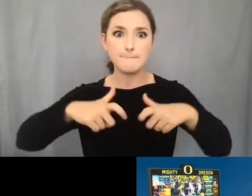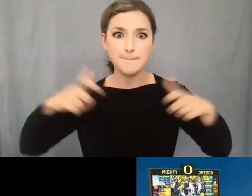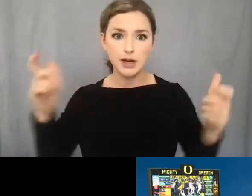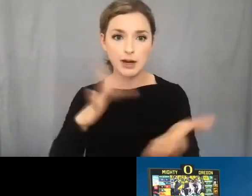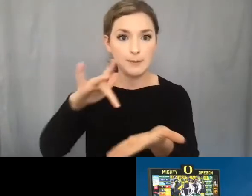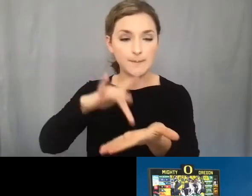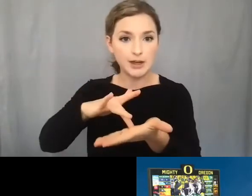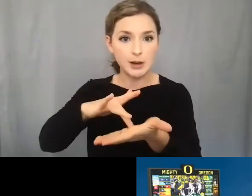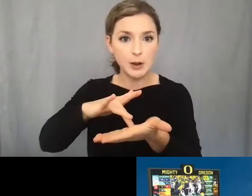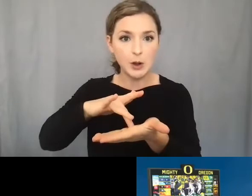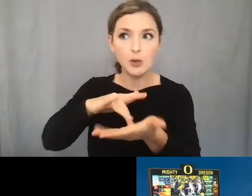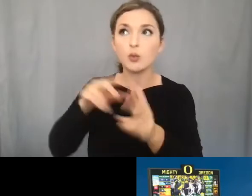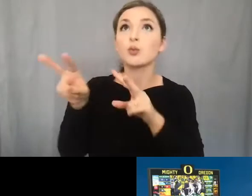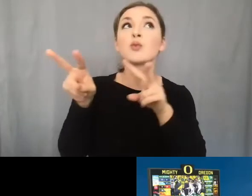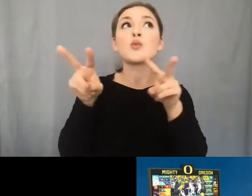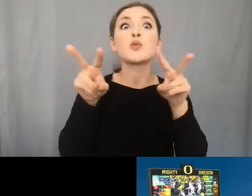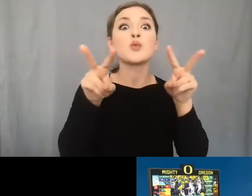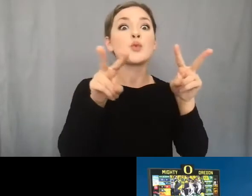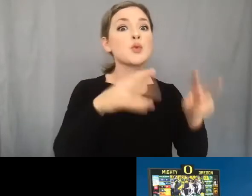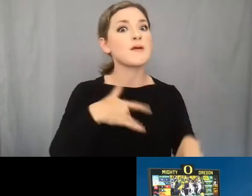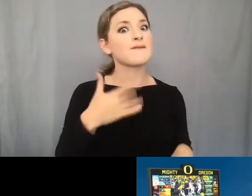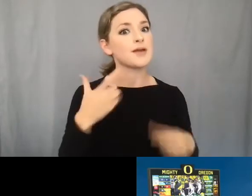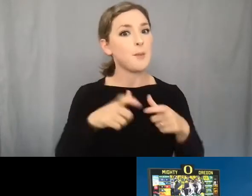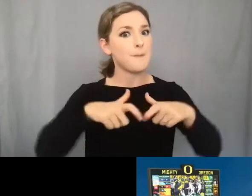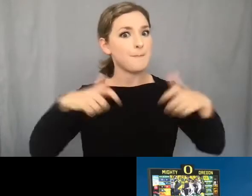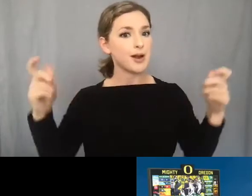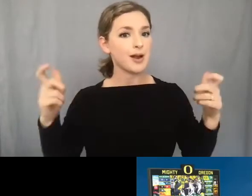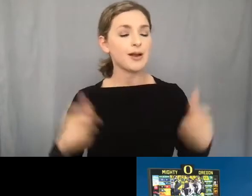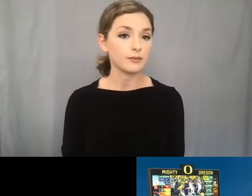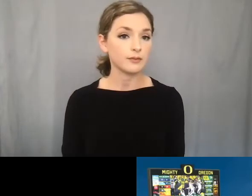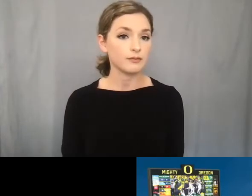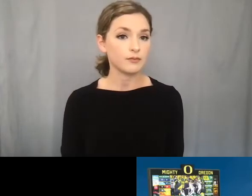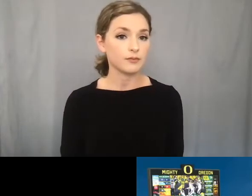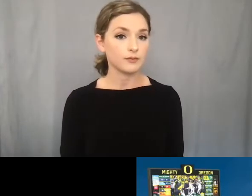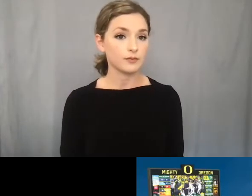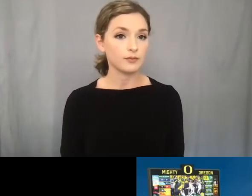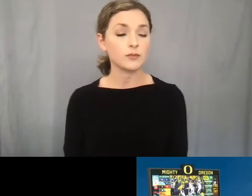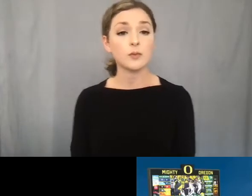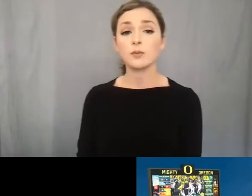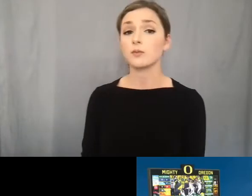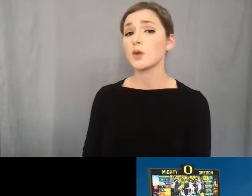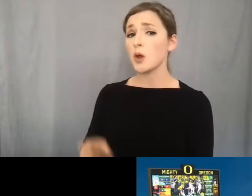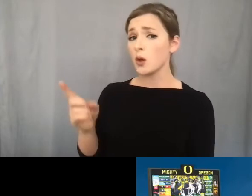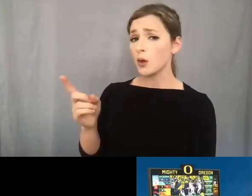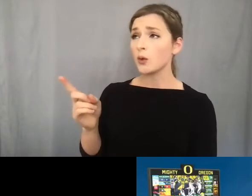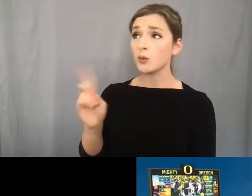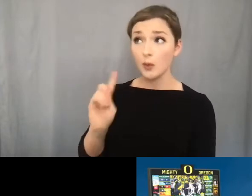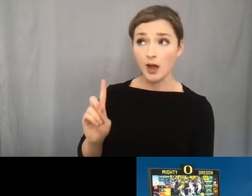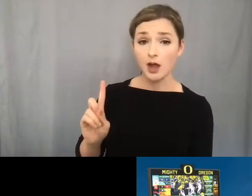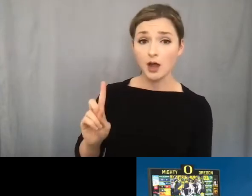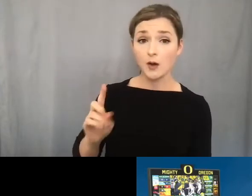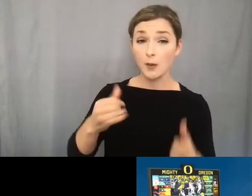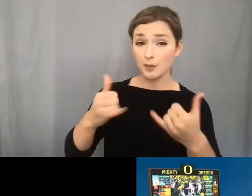Very big. Let's see, Paige. Where do you play when